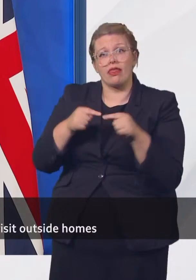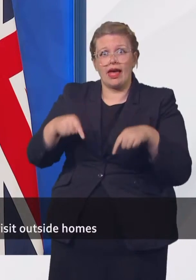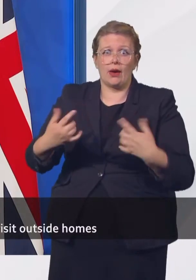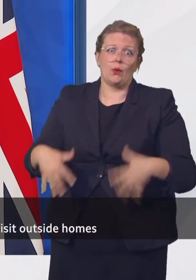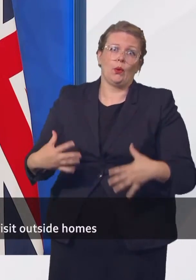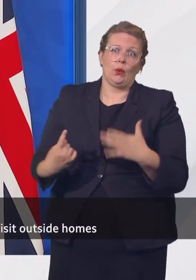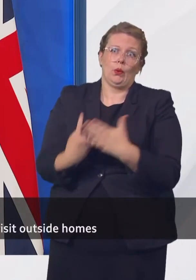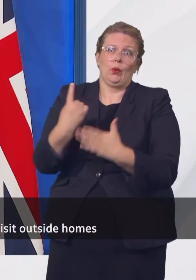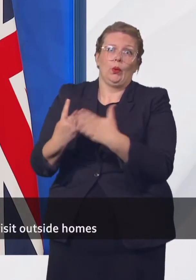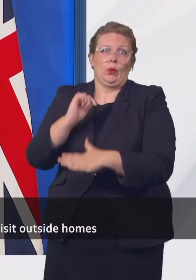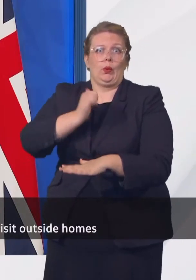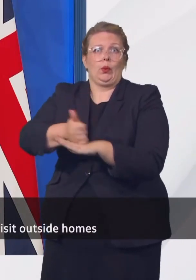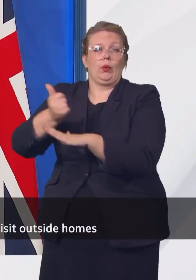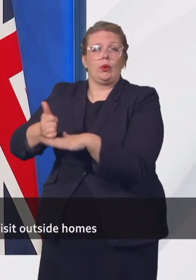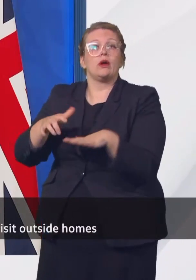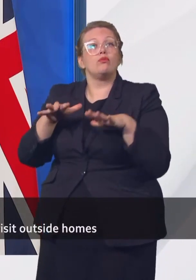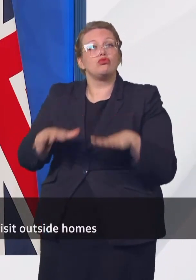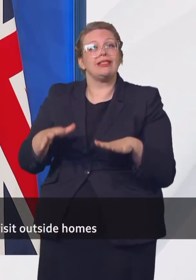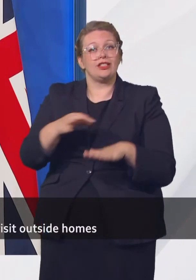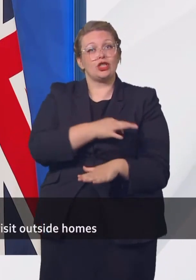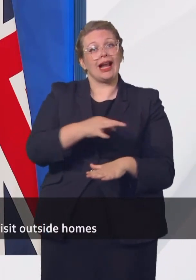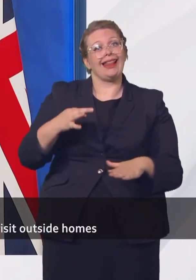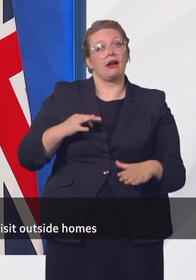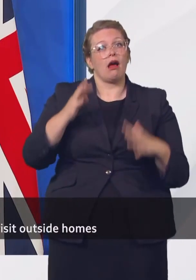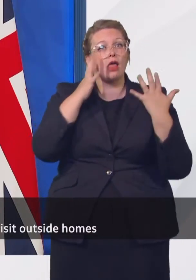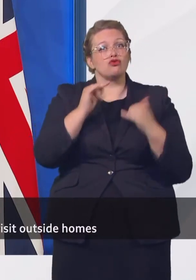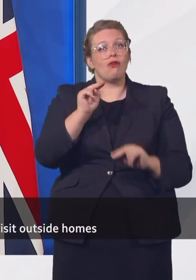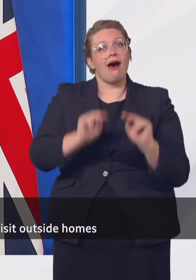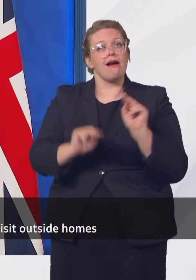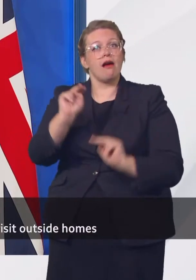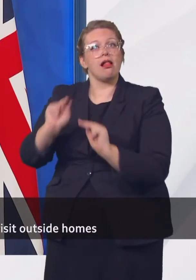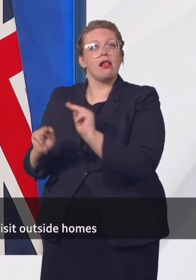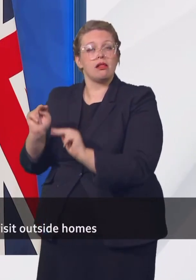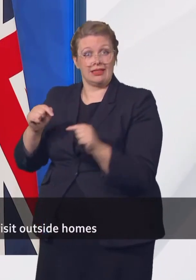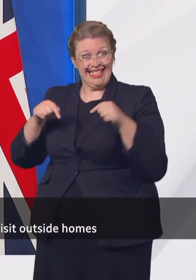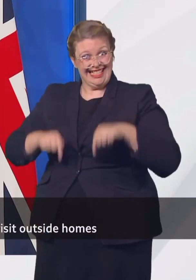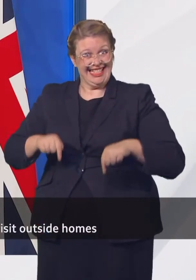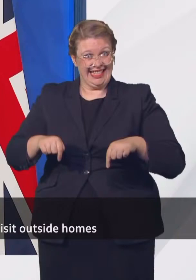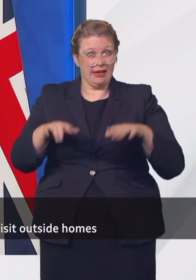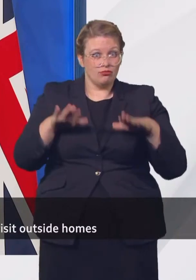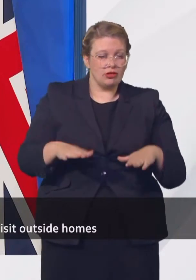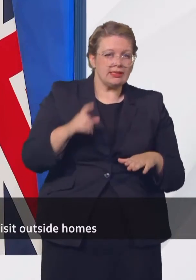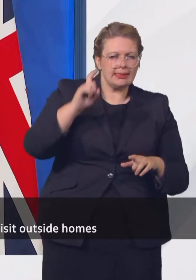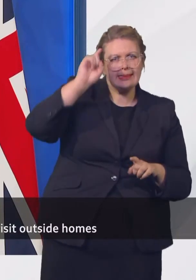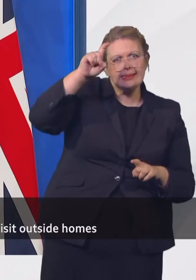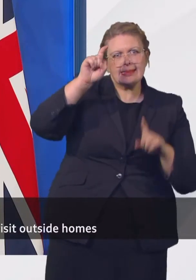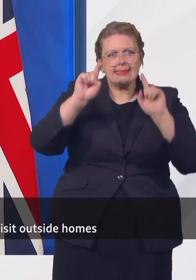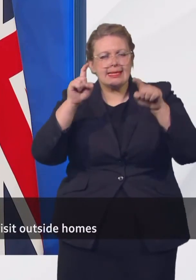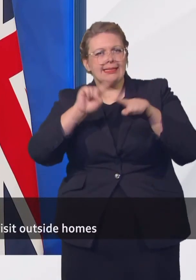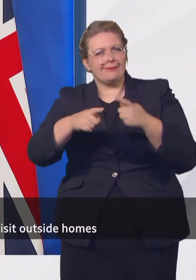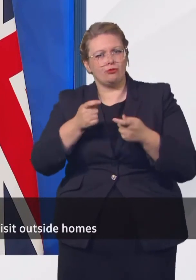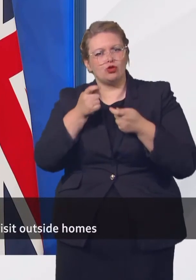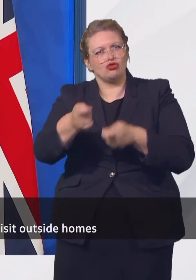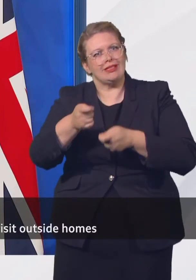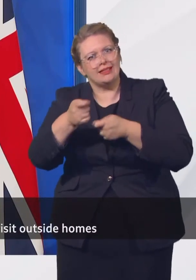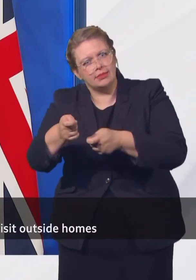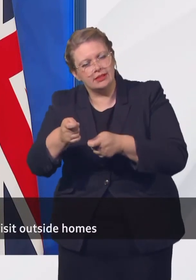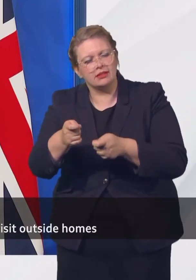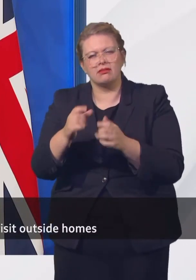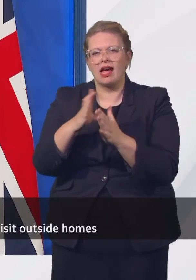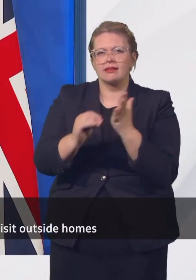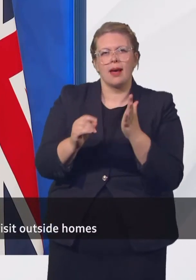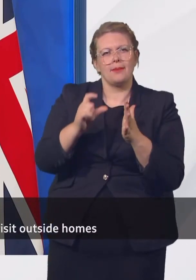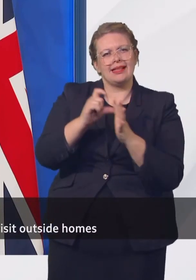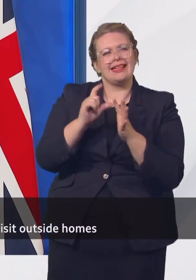because it's in the UK clinical trials that we've discovered the most drugs that work to save people's lives. First, of course, dexamethasone, which